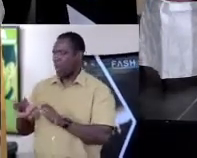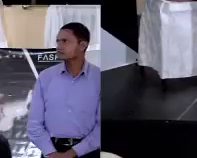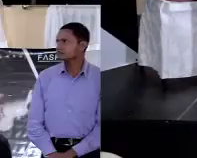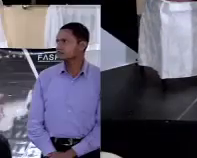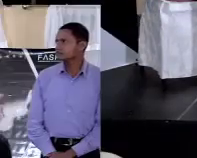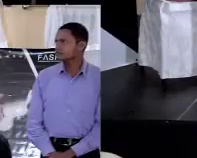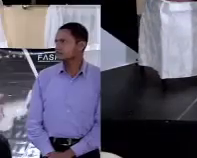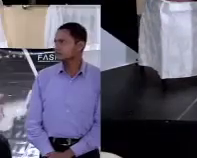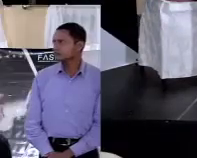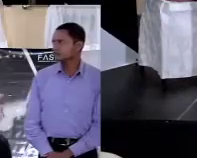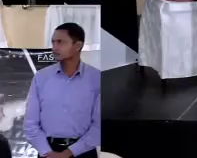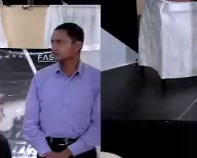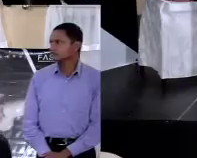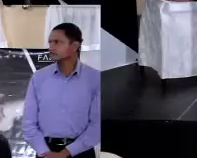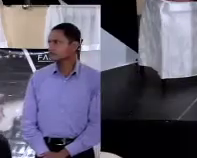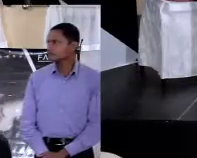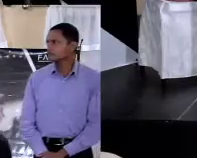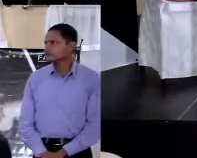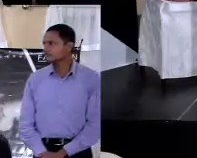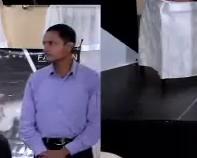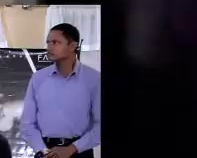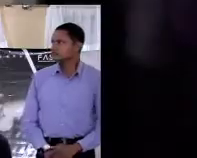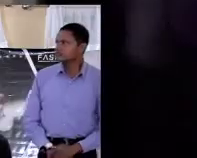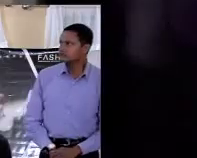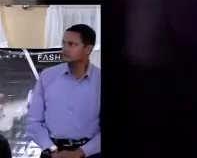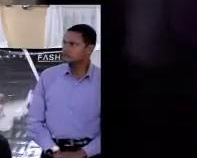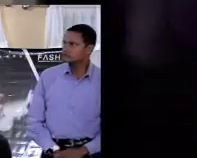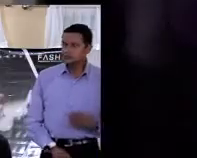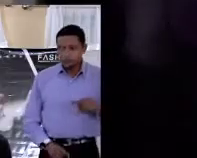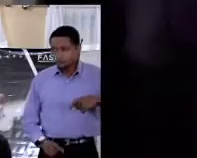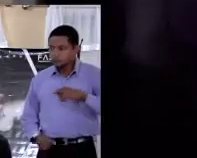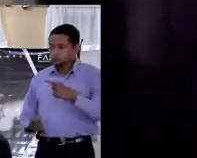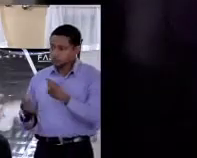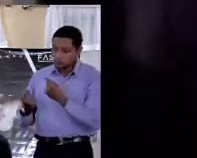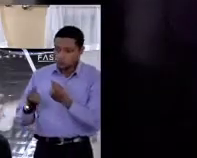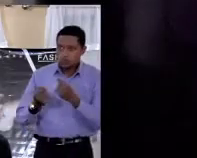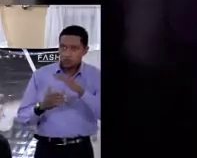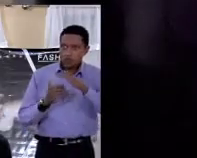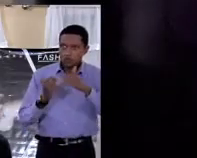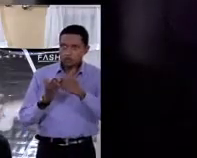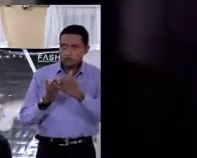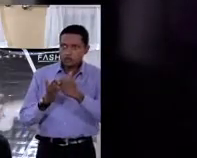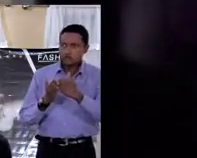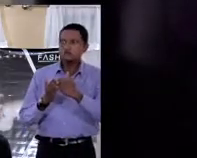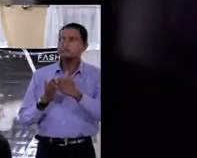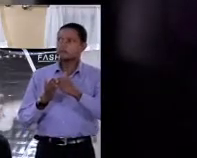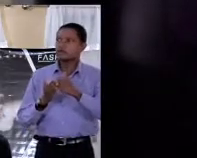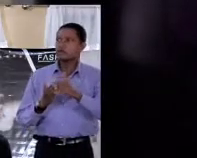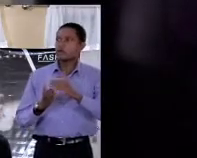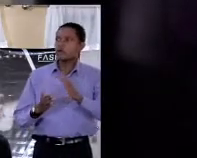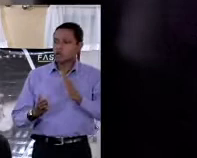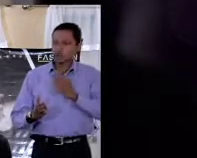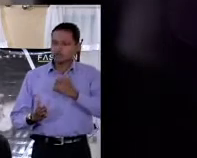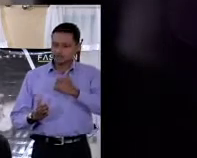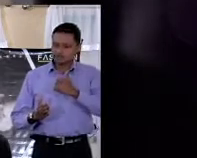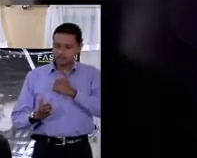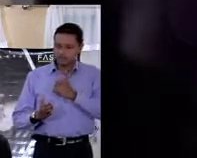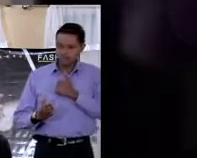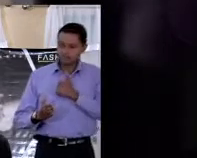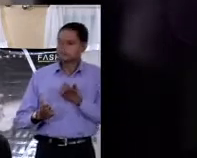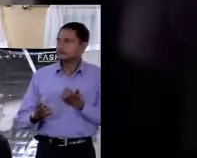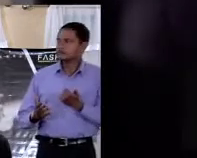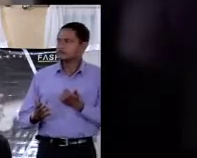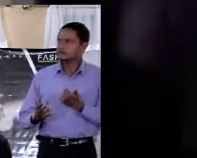In all our ways of doing things, we have to rely on our own biographies to shape it. The person